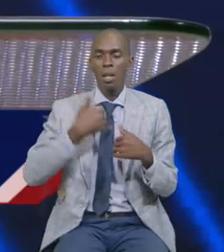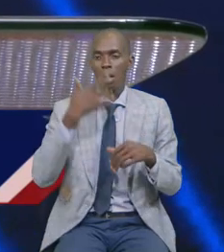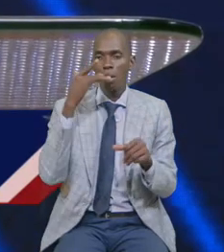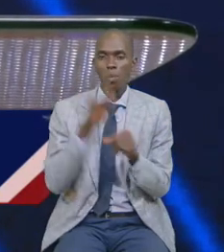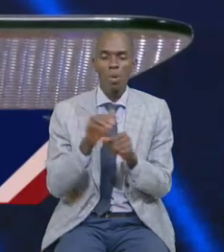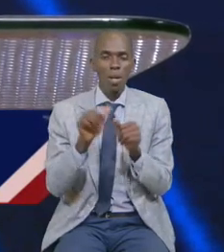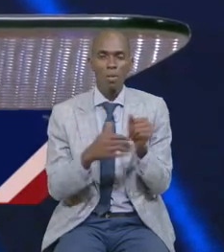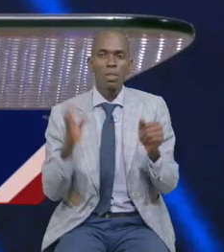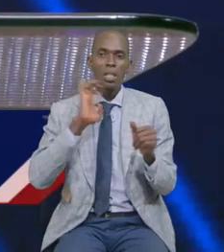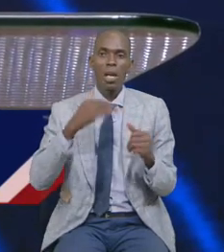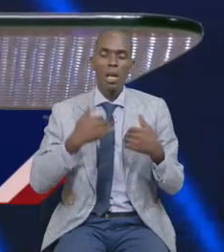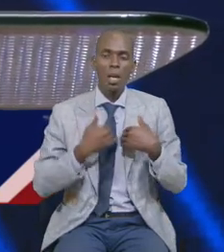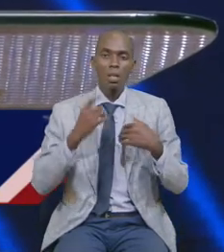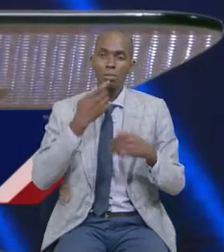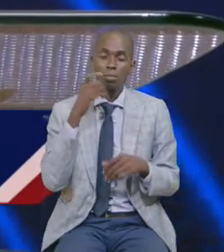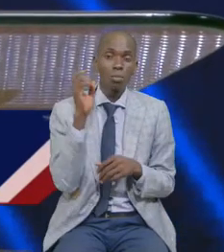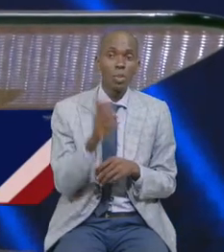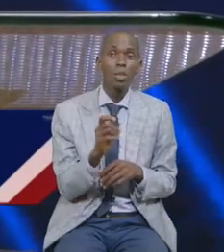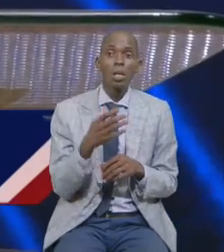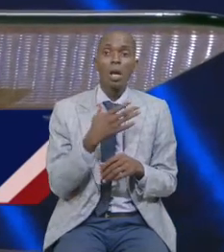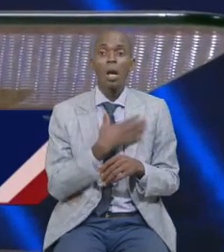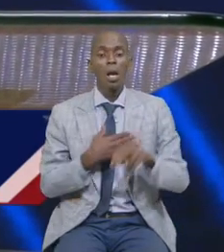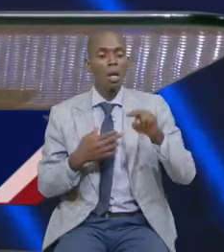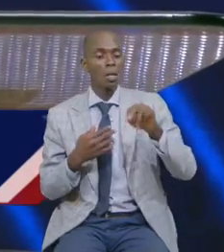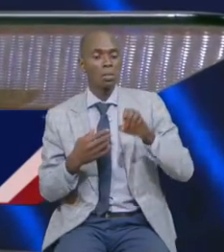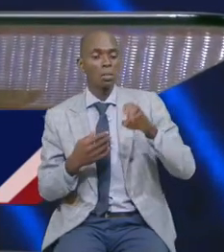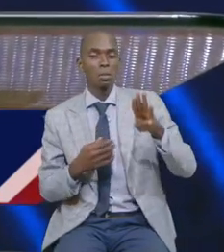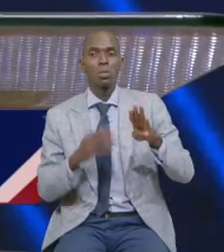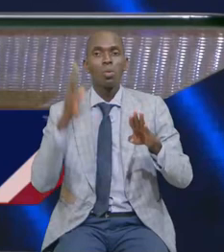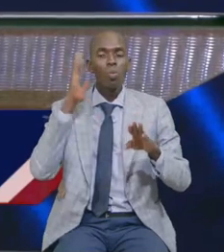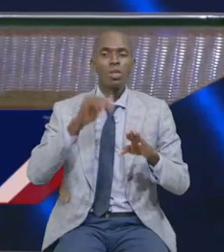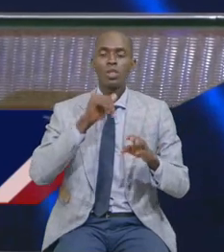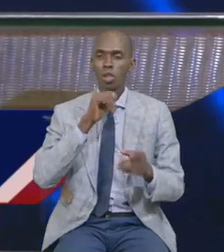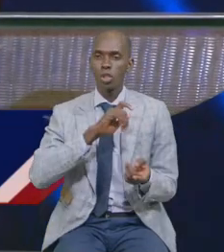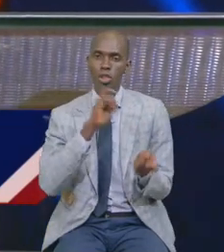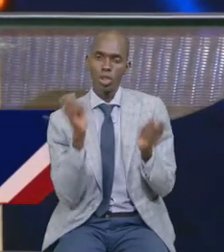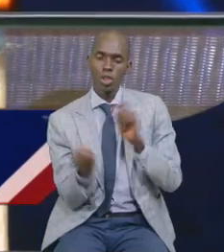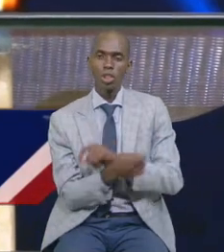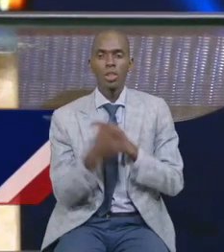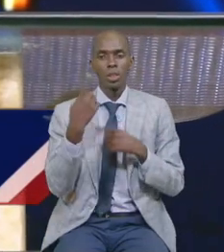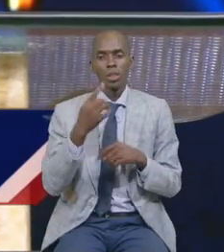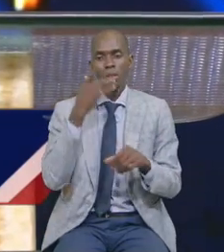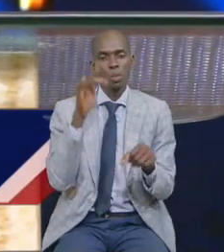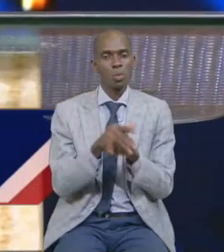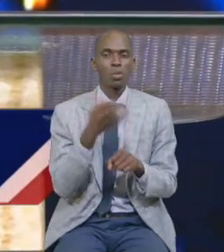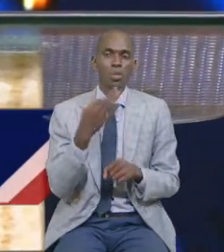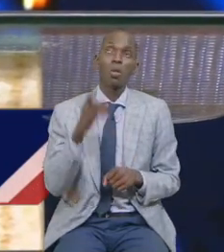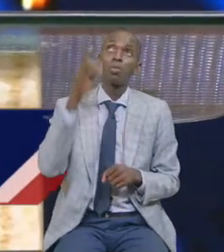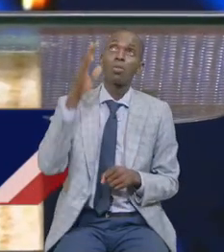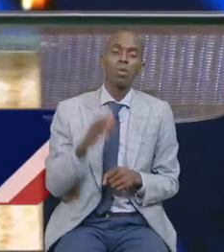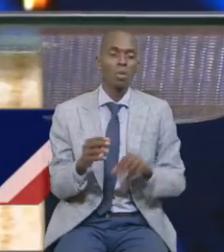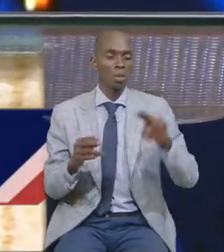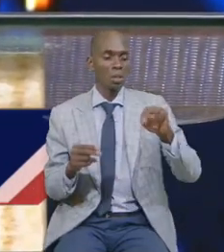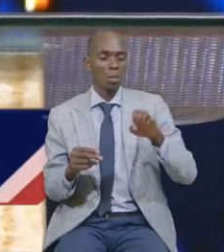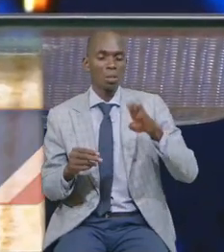everything will be done and nibcognisa will not change the promises of God will